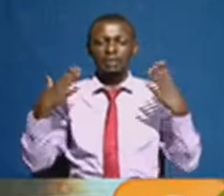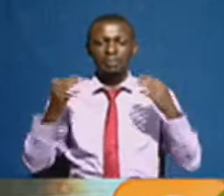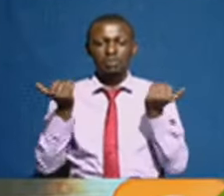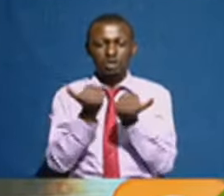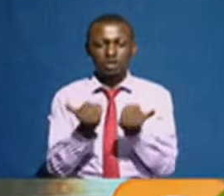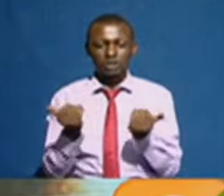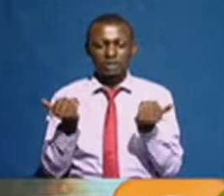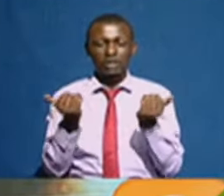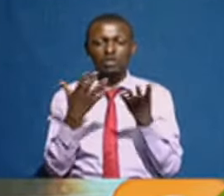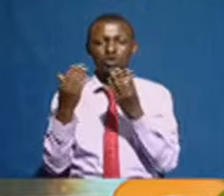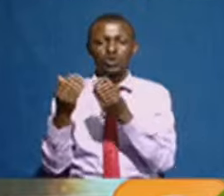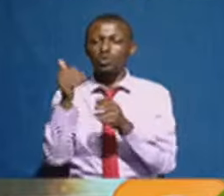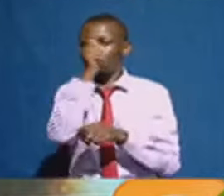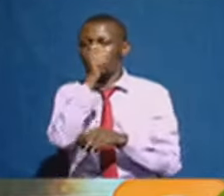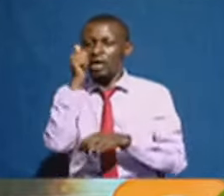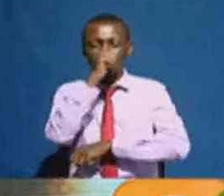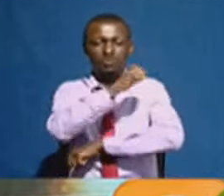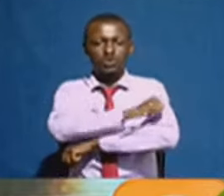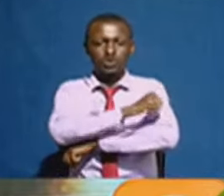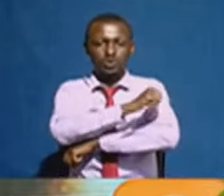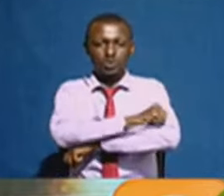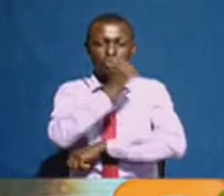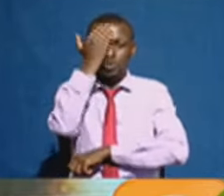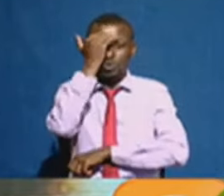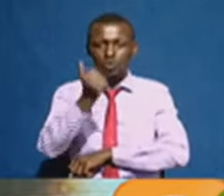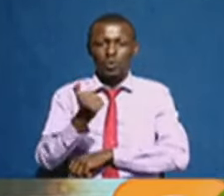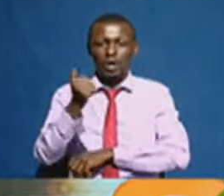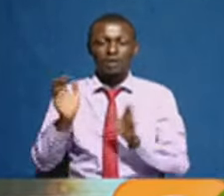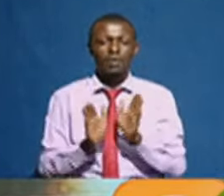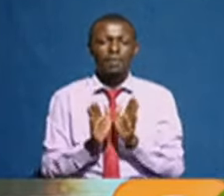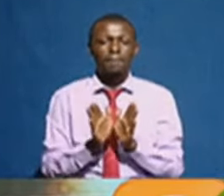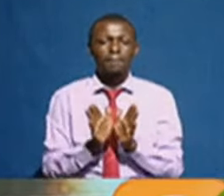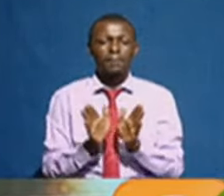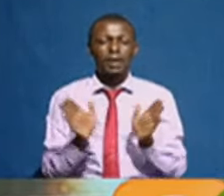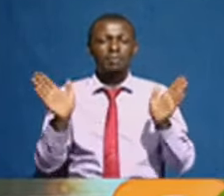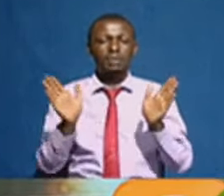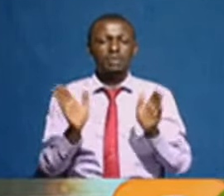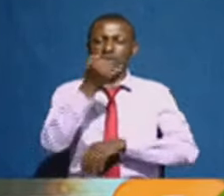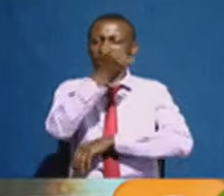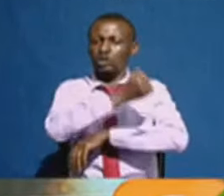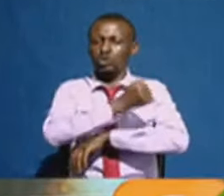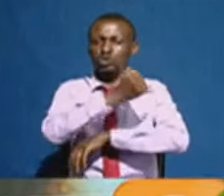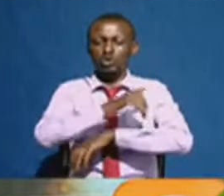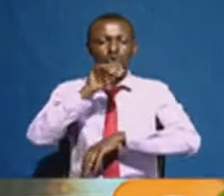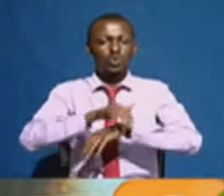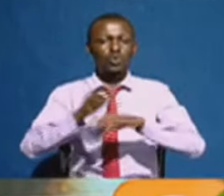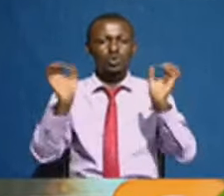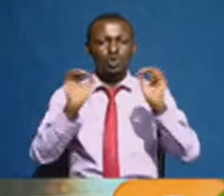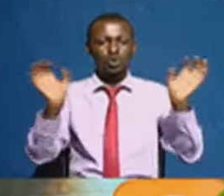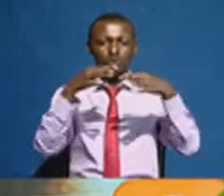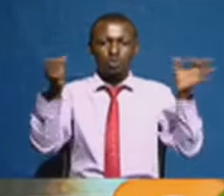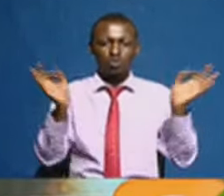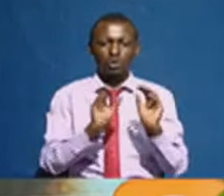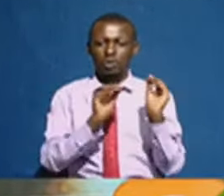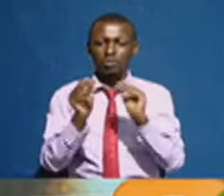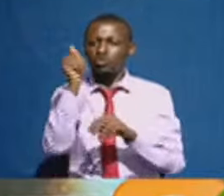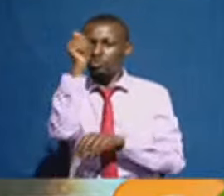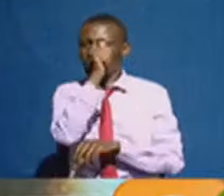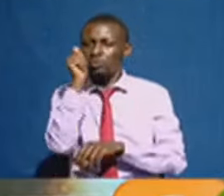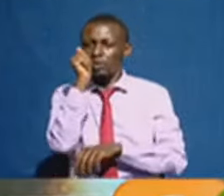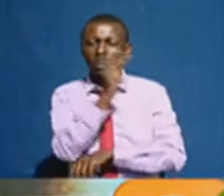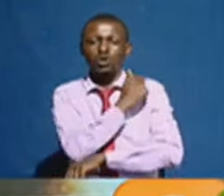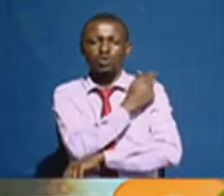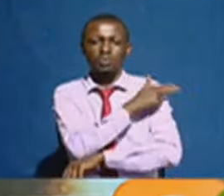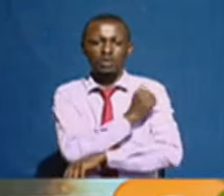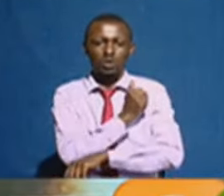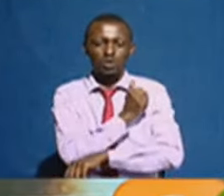to private schools for their discomfort in the public sector institutions. They now take their families to private hospitals